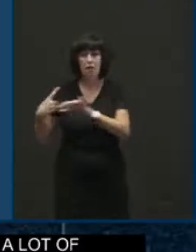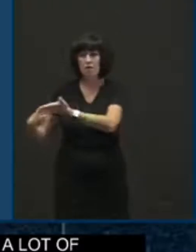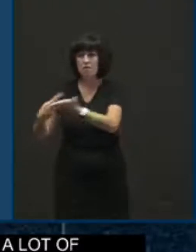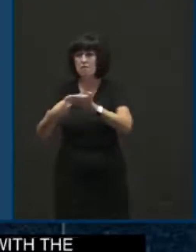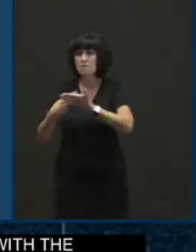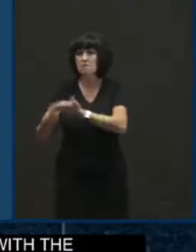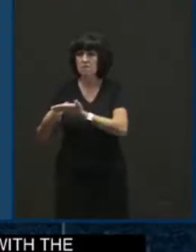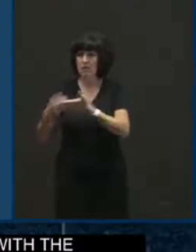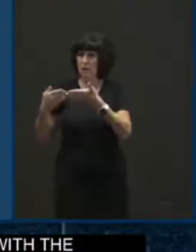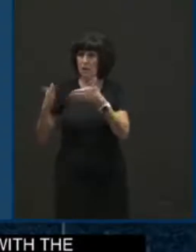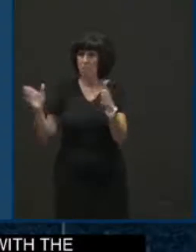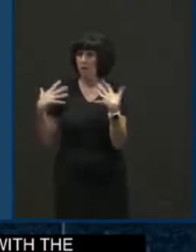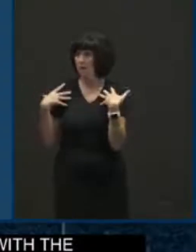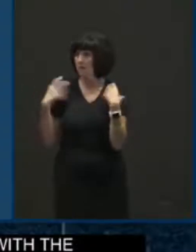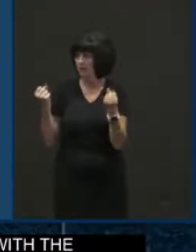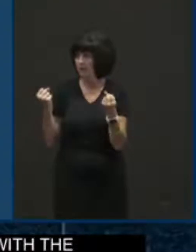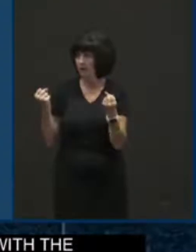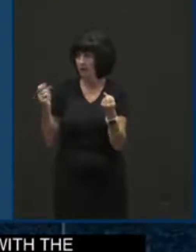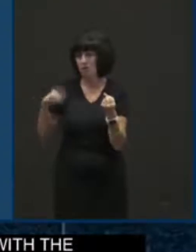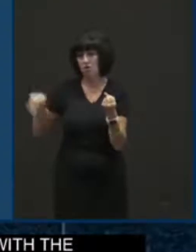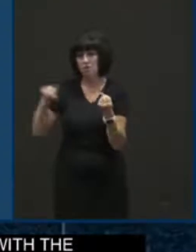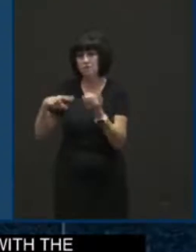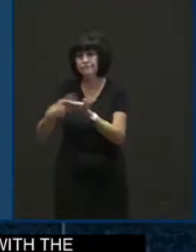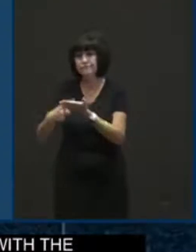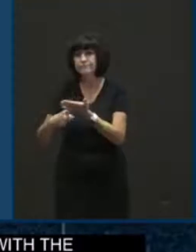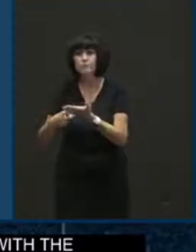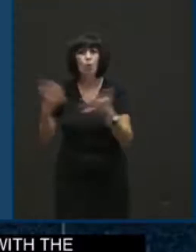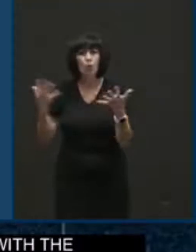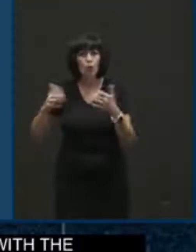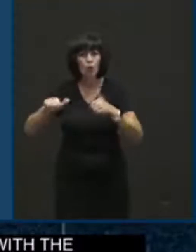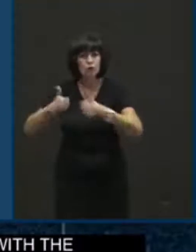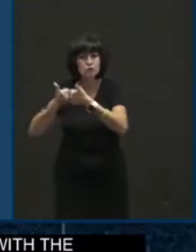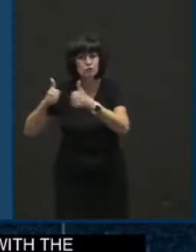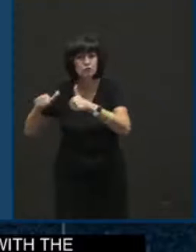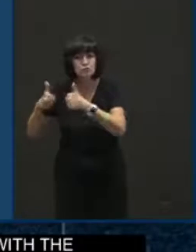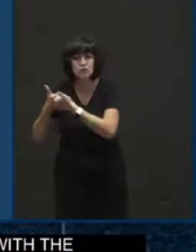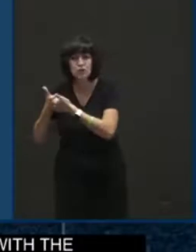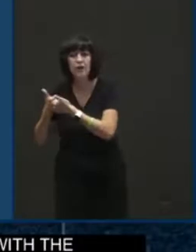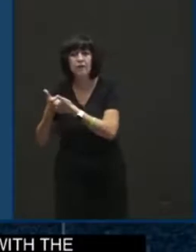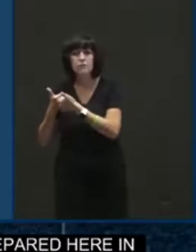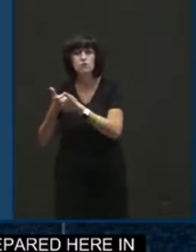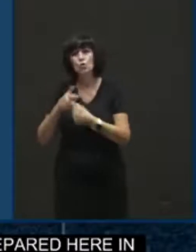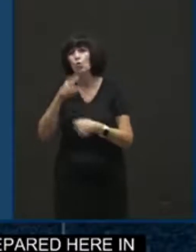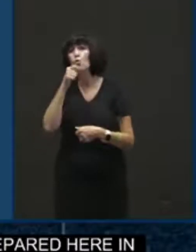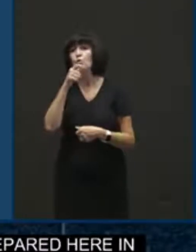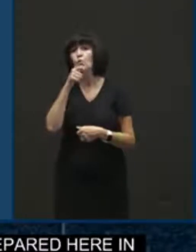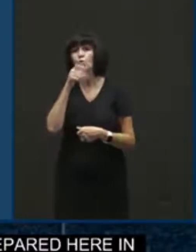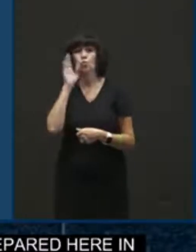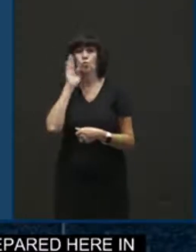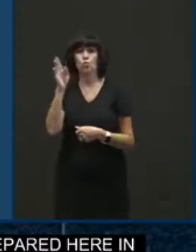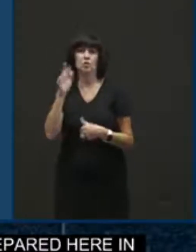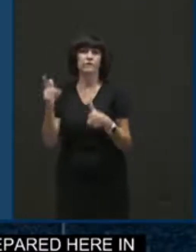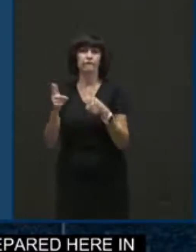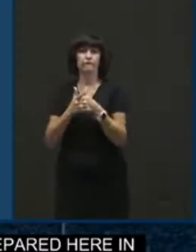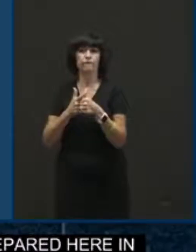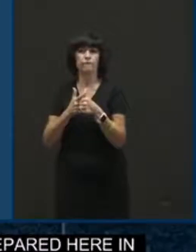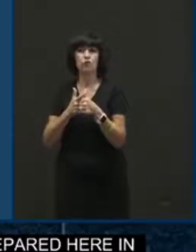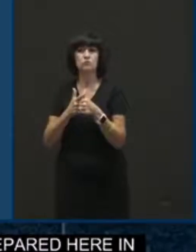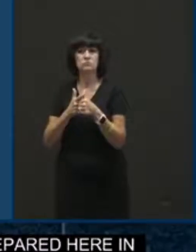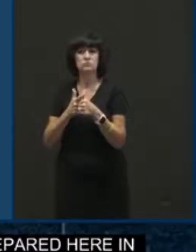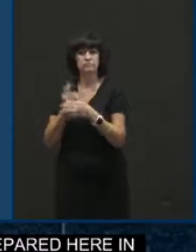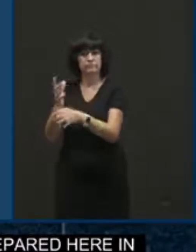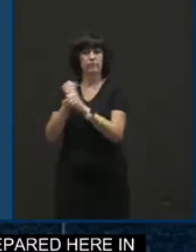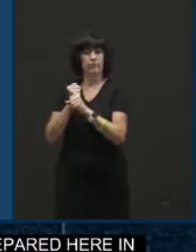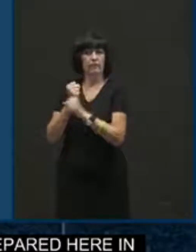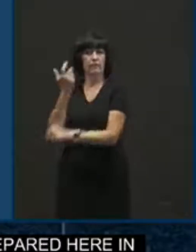Health around that challenge, sorting out what populations to target first. Obviously, the most vulnerable populations